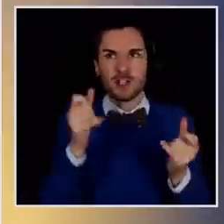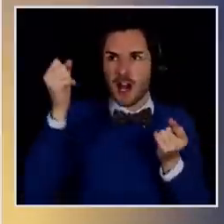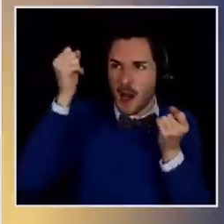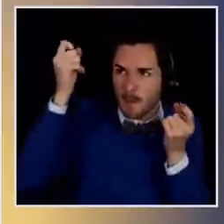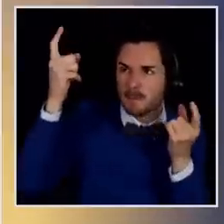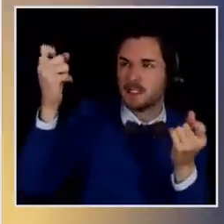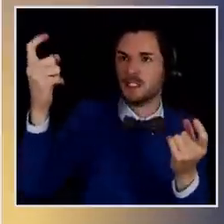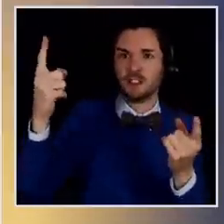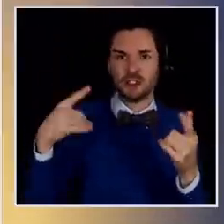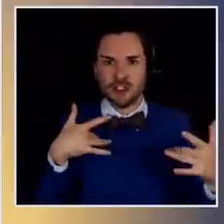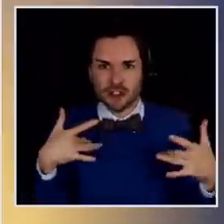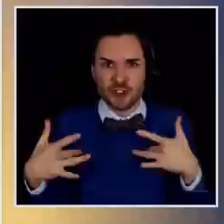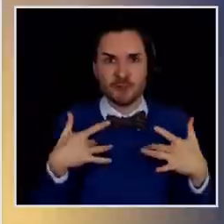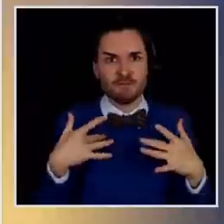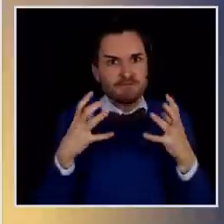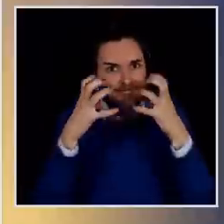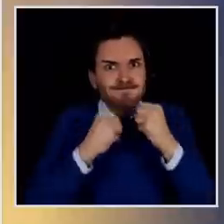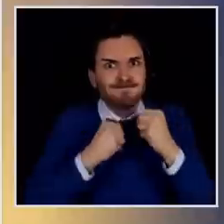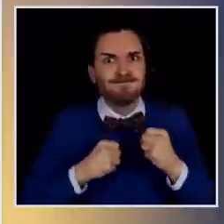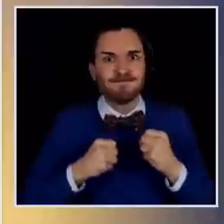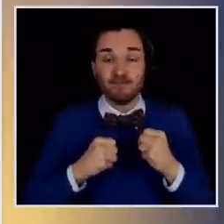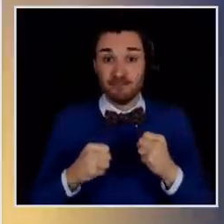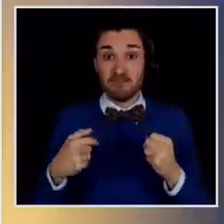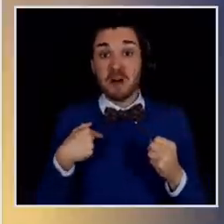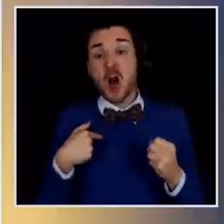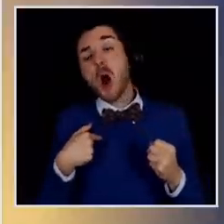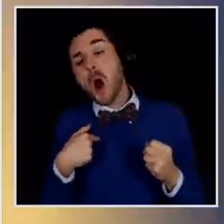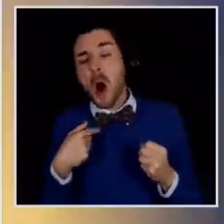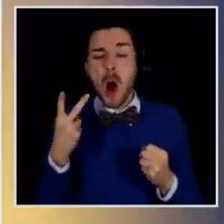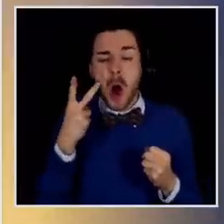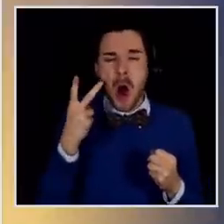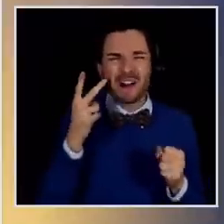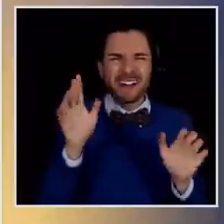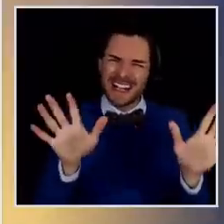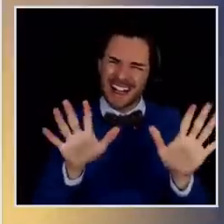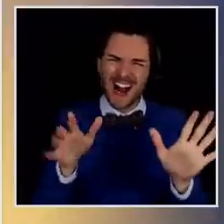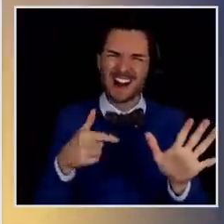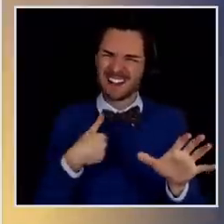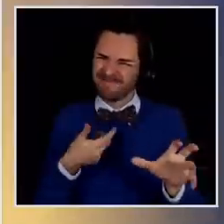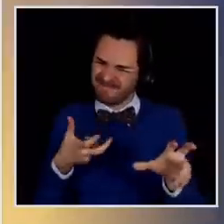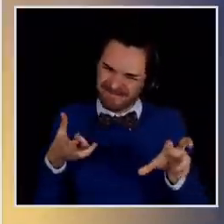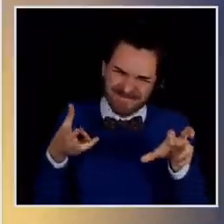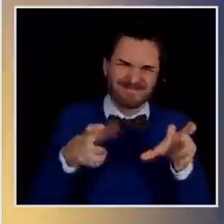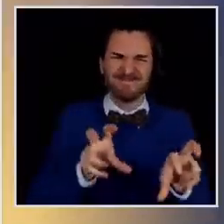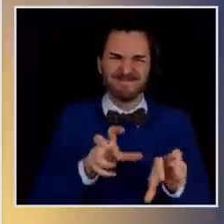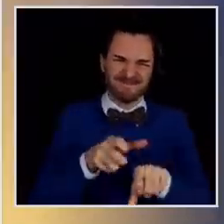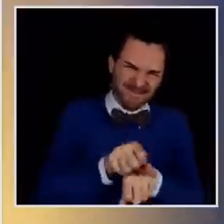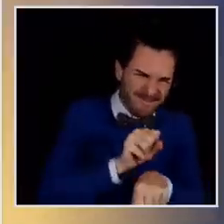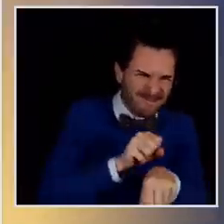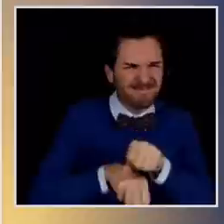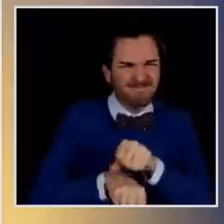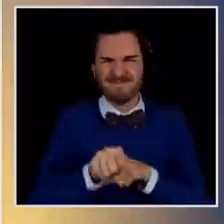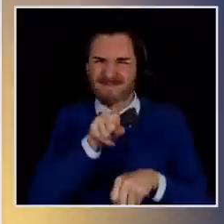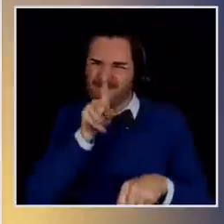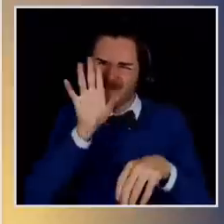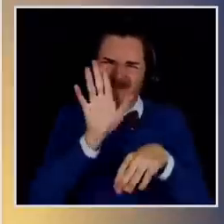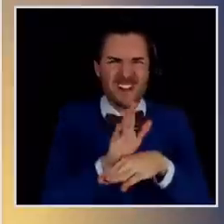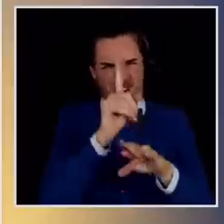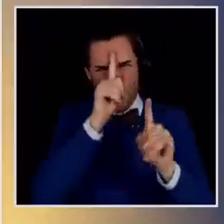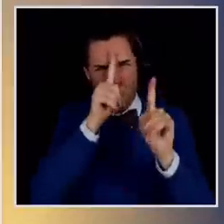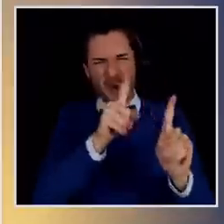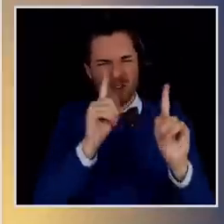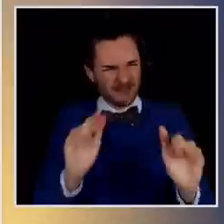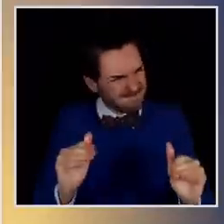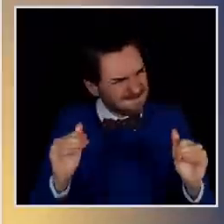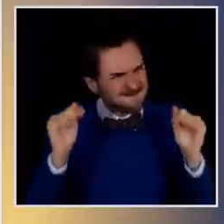I will spare no effort, none, or any commitment to turn around this